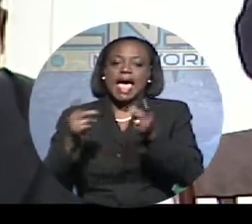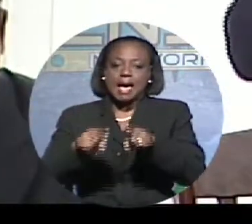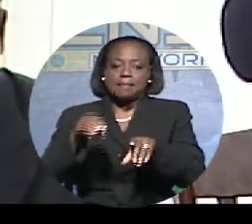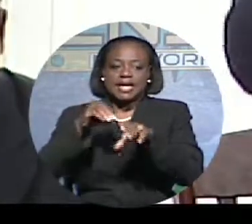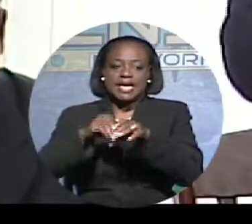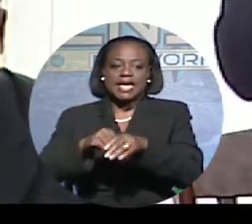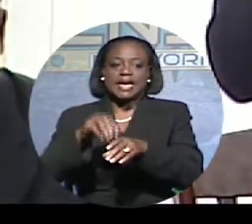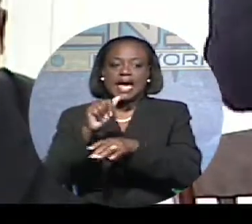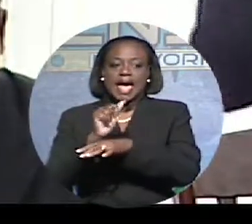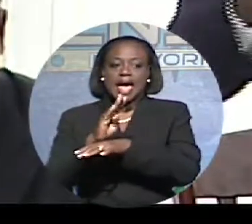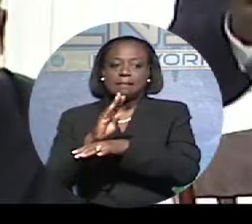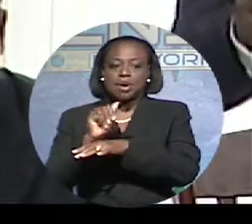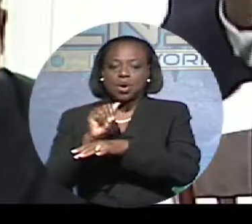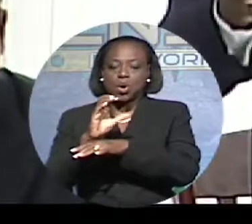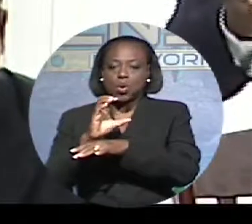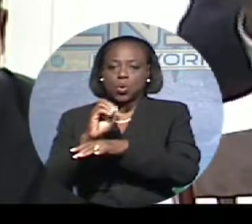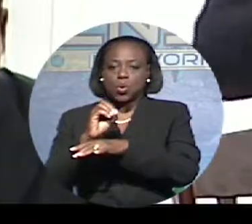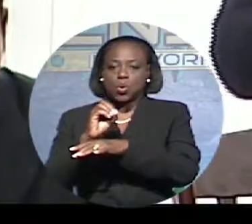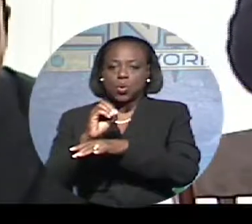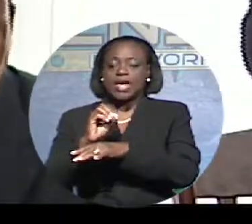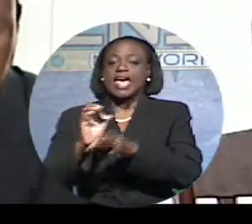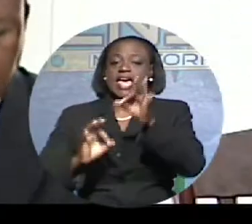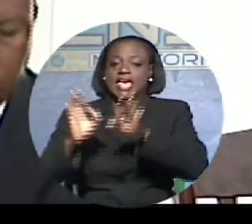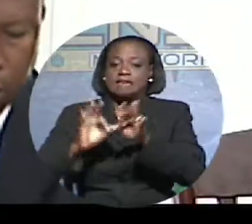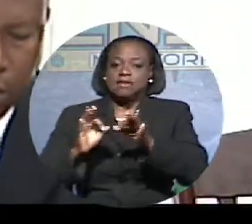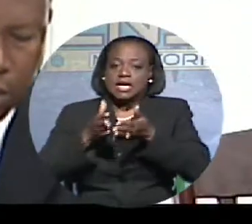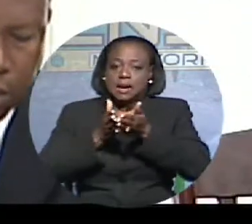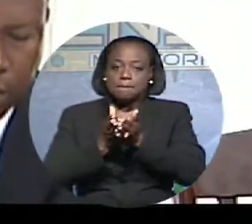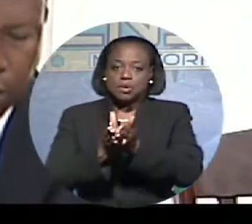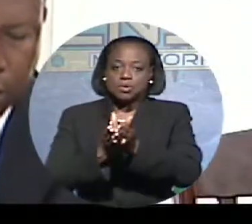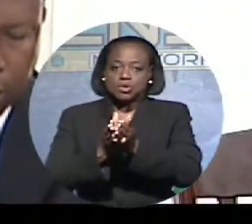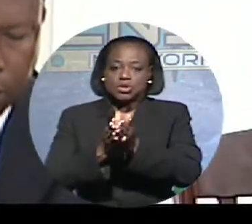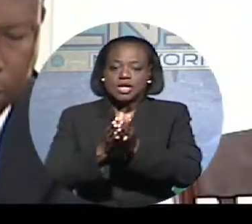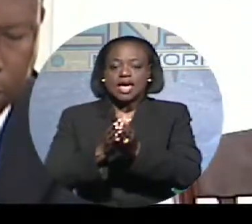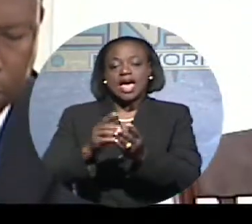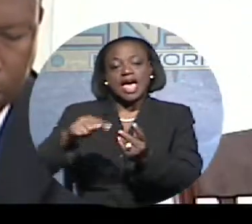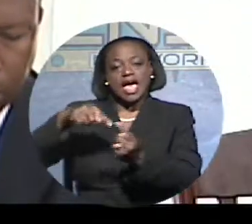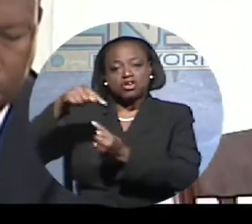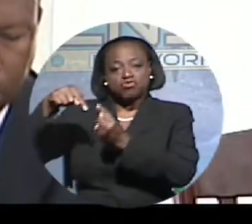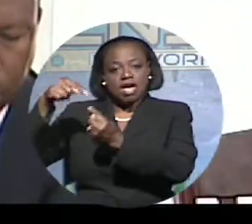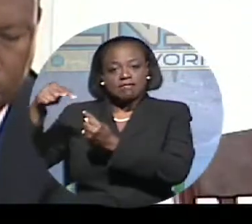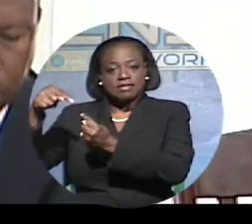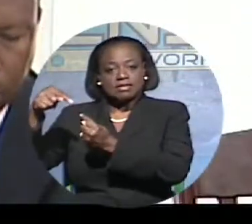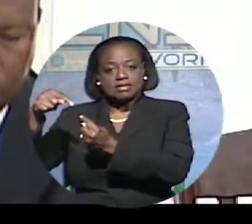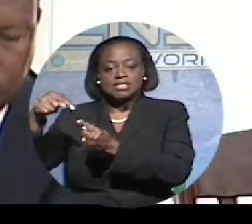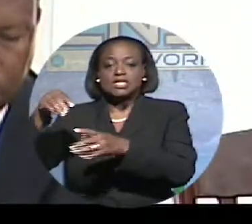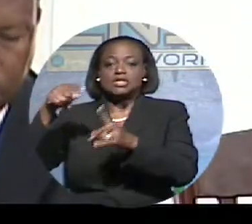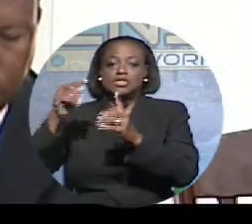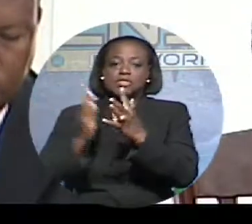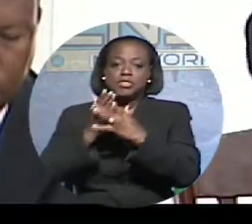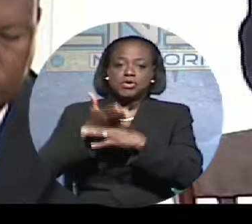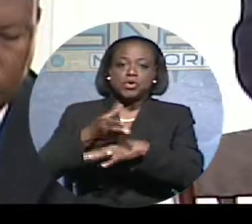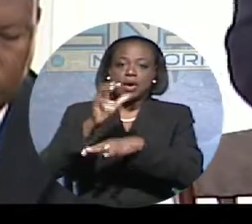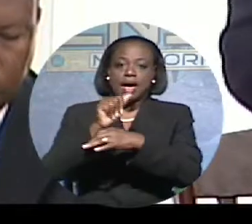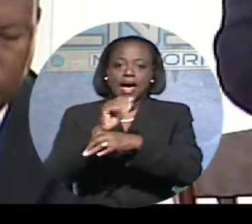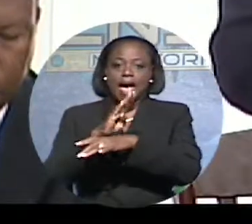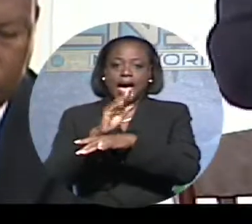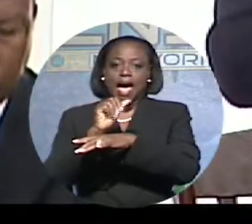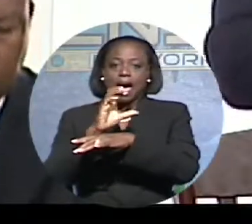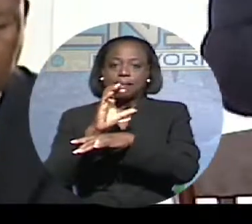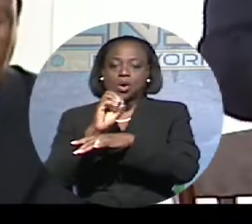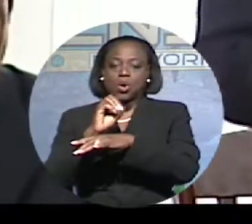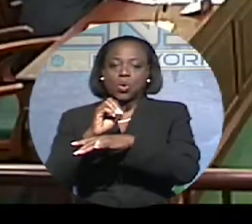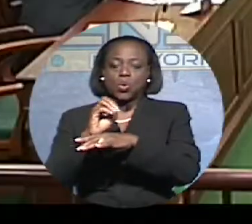and travel throughout the Abaco and its keys, it will amaze you of the amount of high-end real estate investment